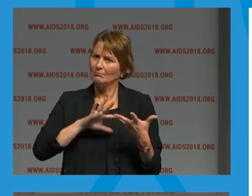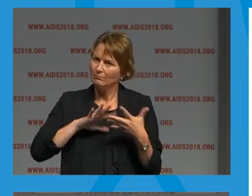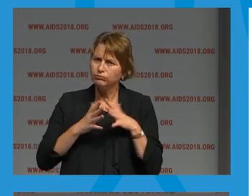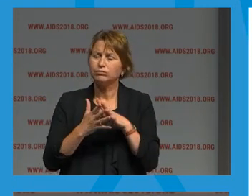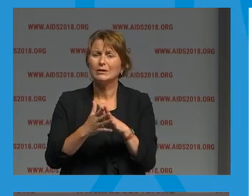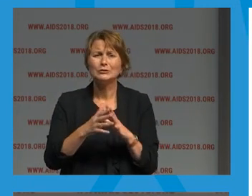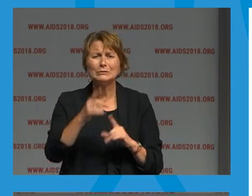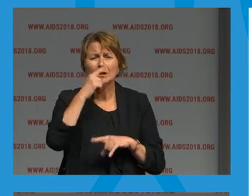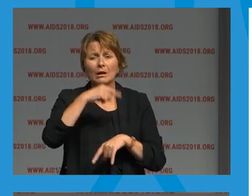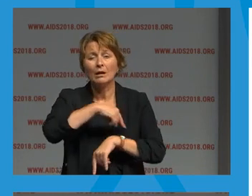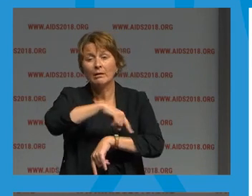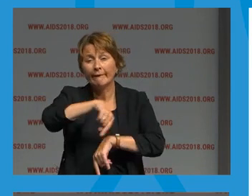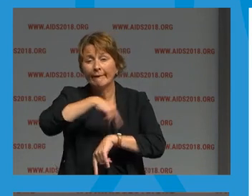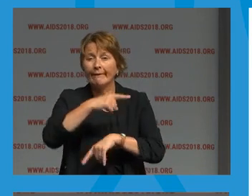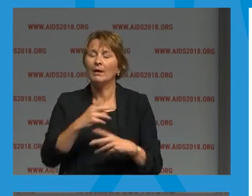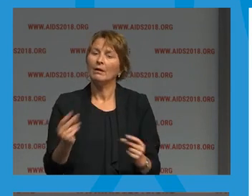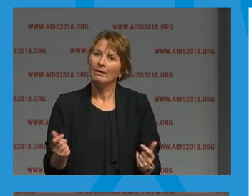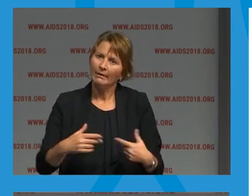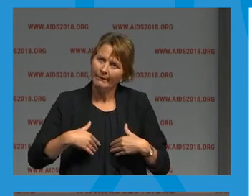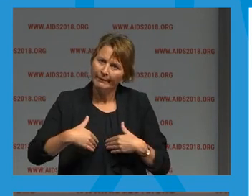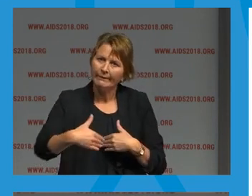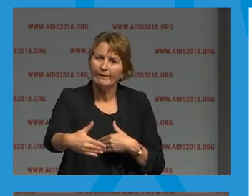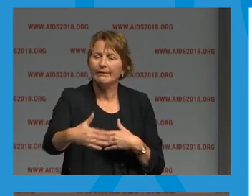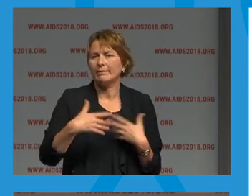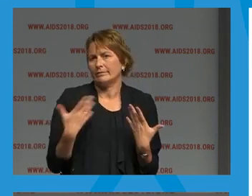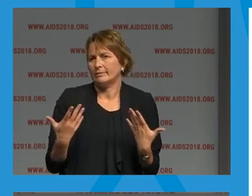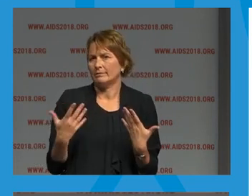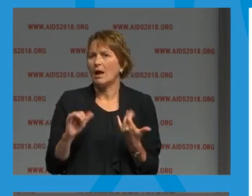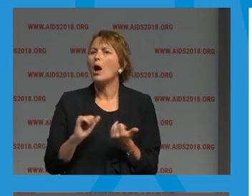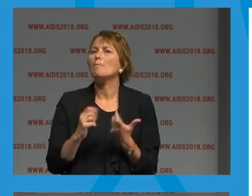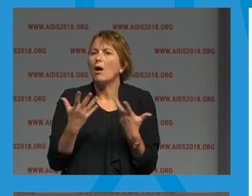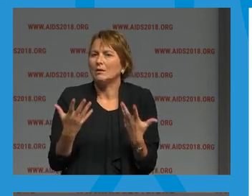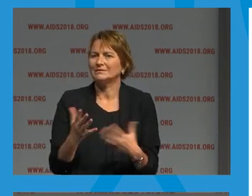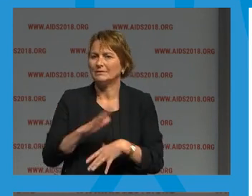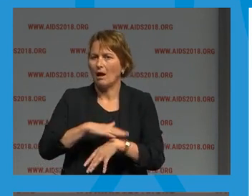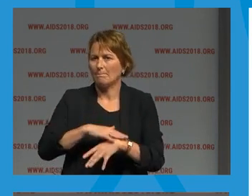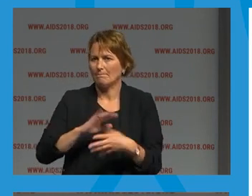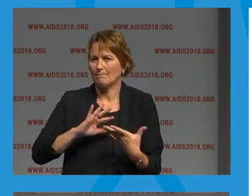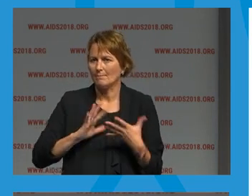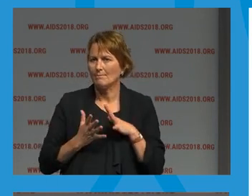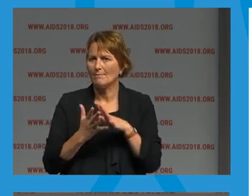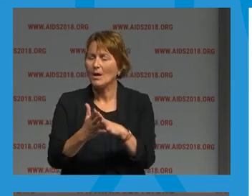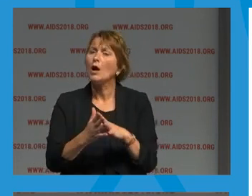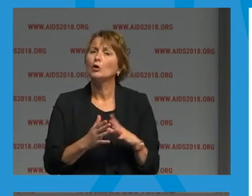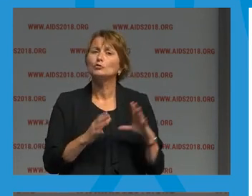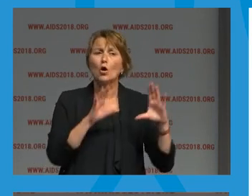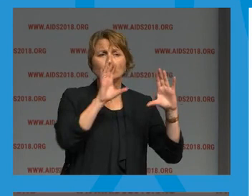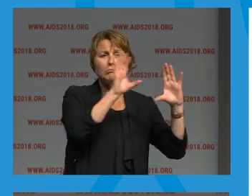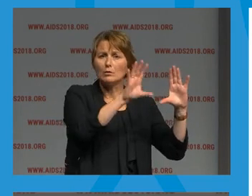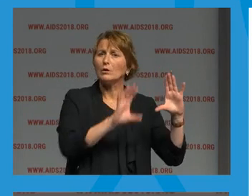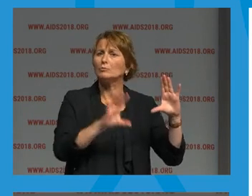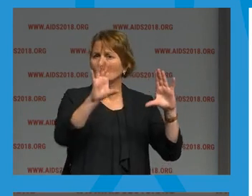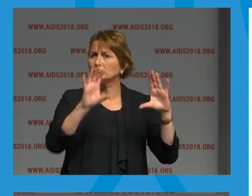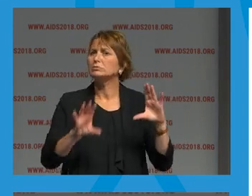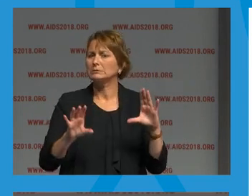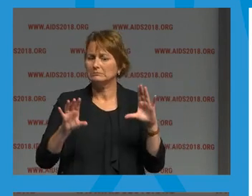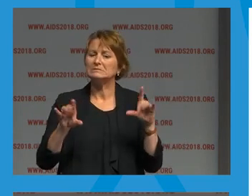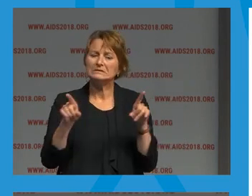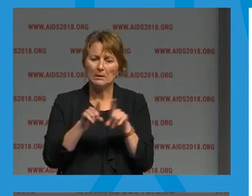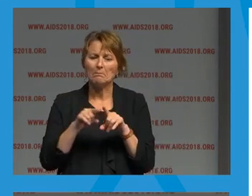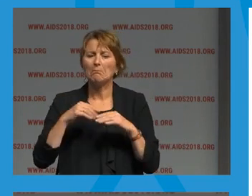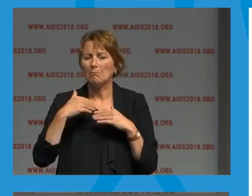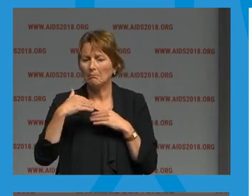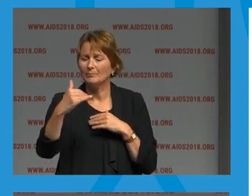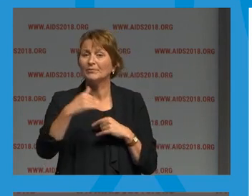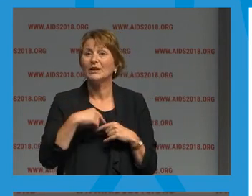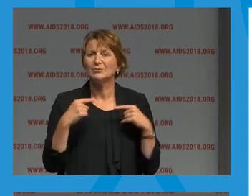took to get to treat all. And there's a steady state of incidents across many countries, causing us to